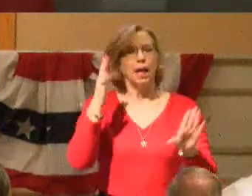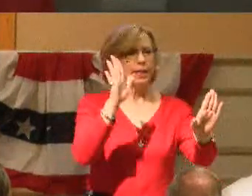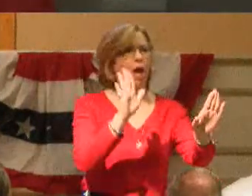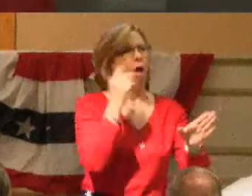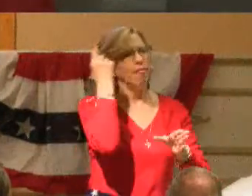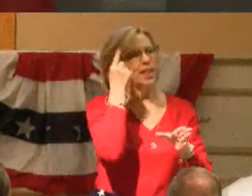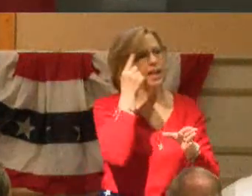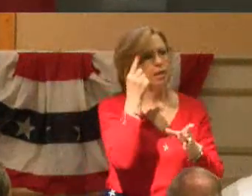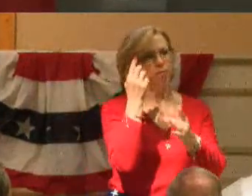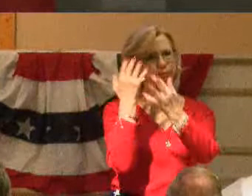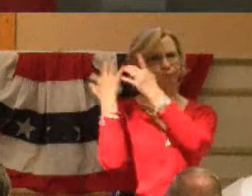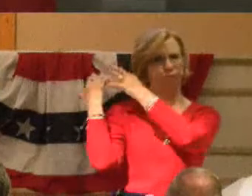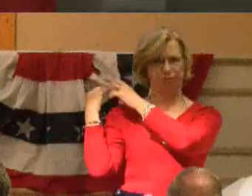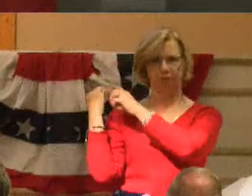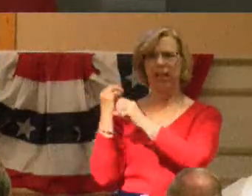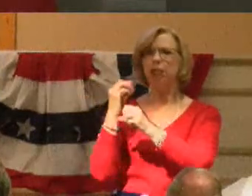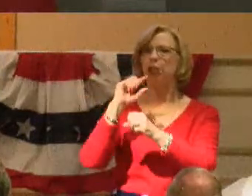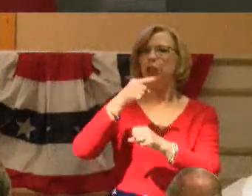book of Genesis.